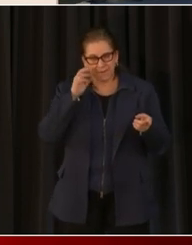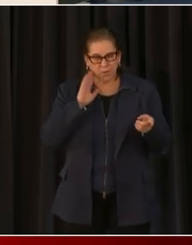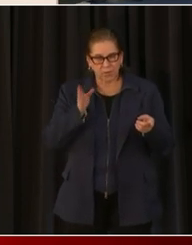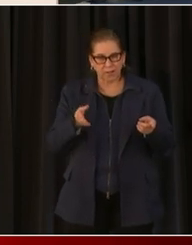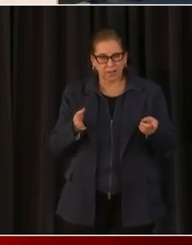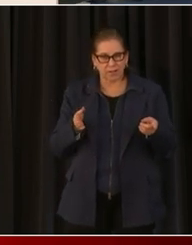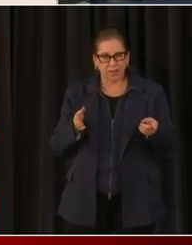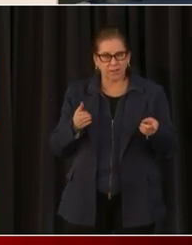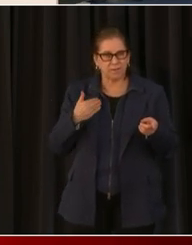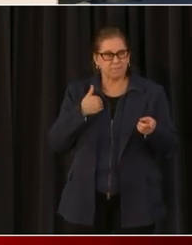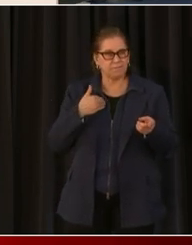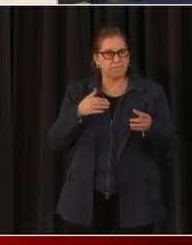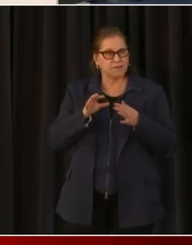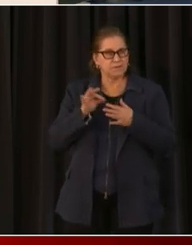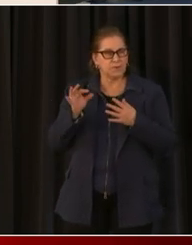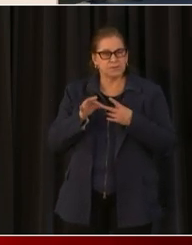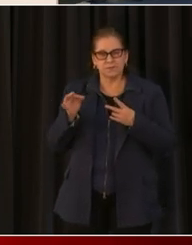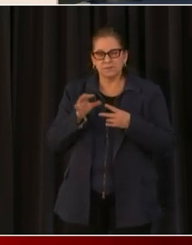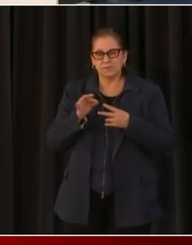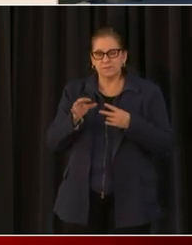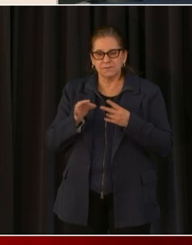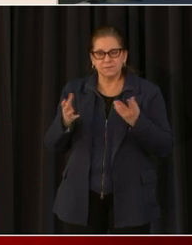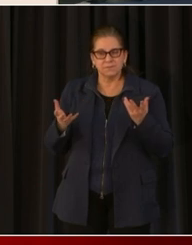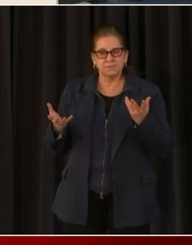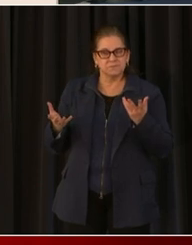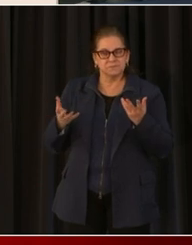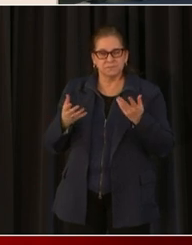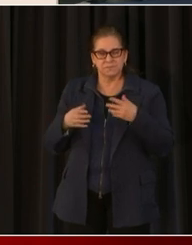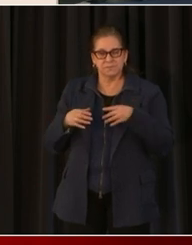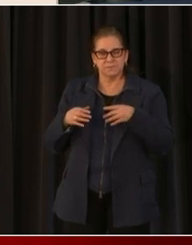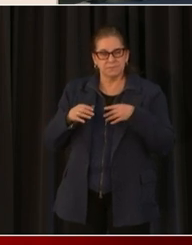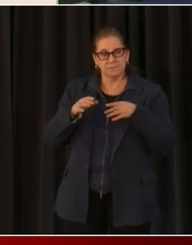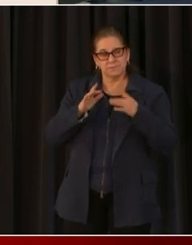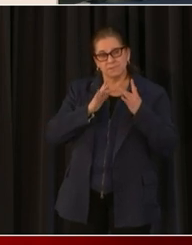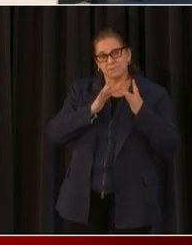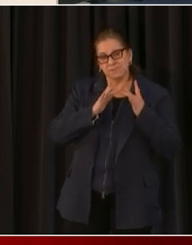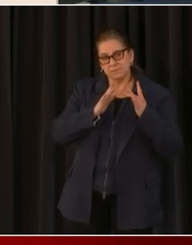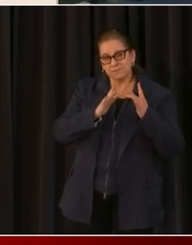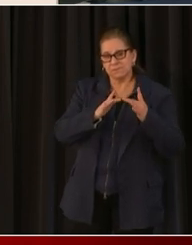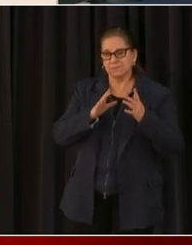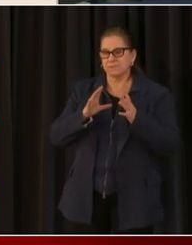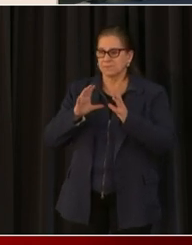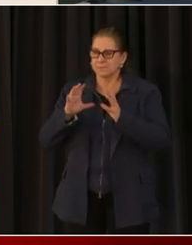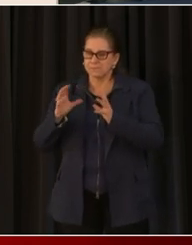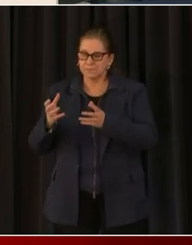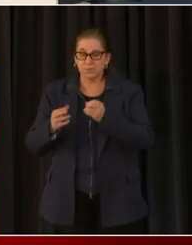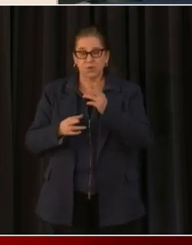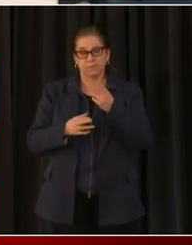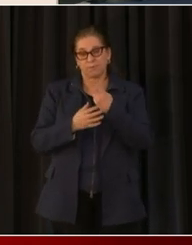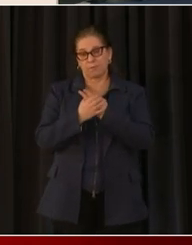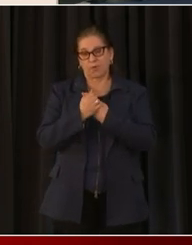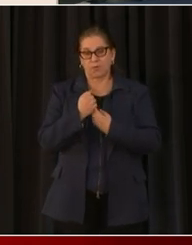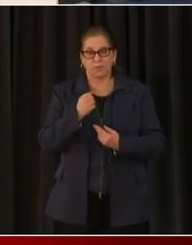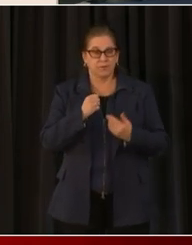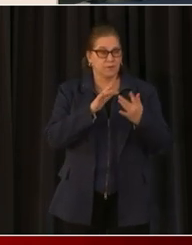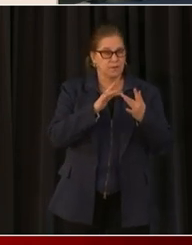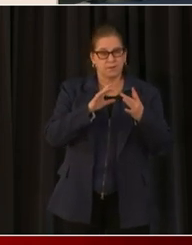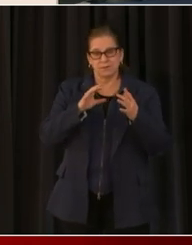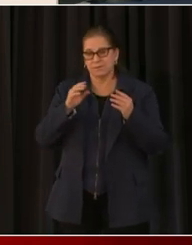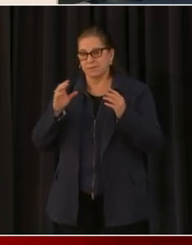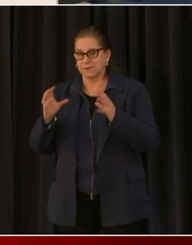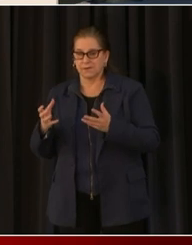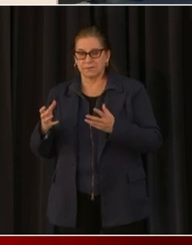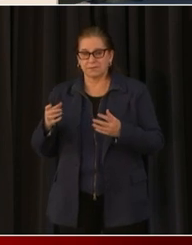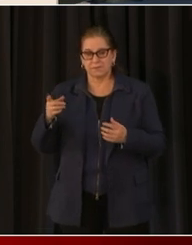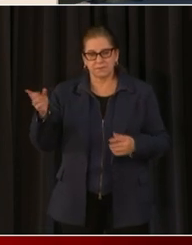have guardrails in determining those options with the expectation that there be both in person and remote. And